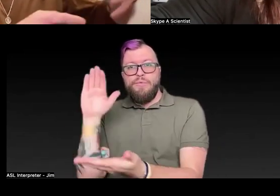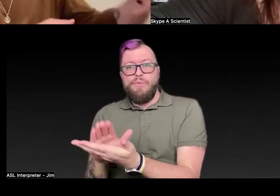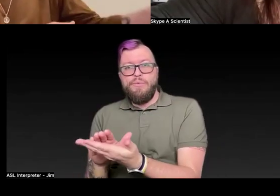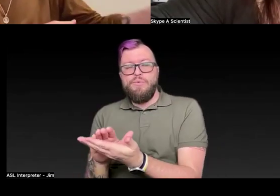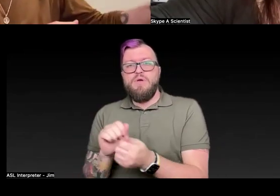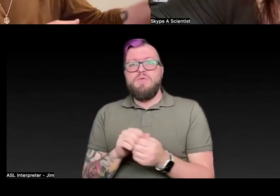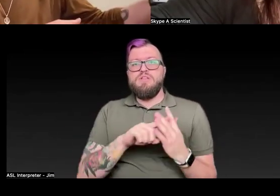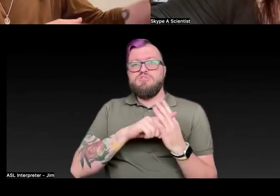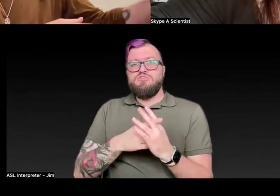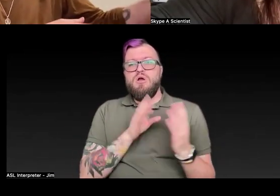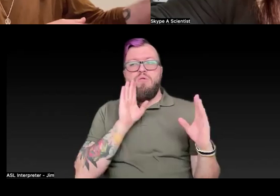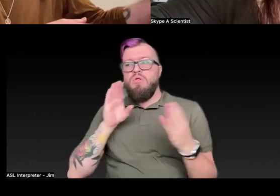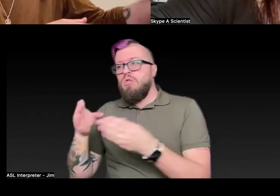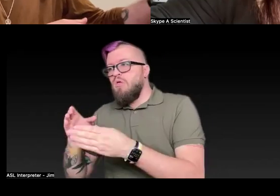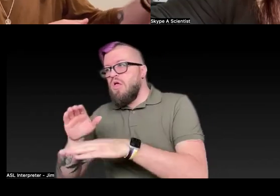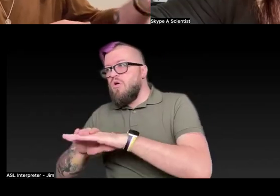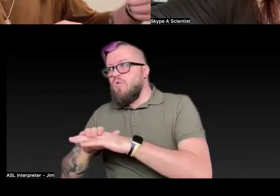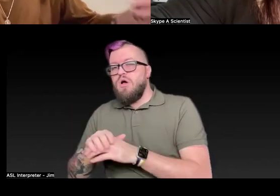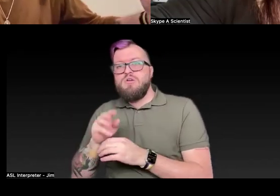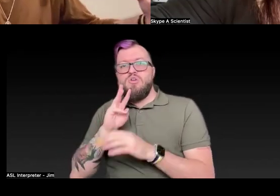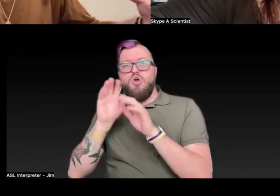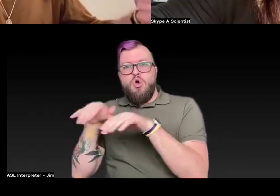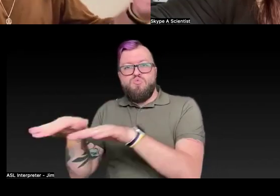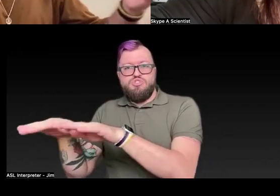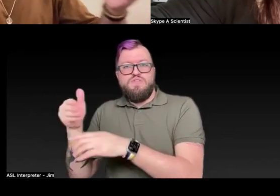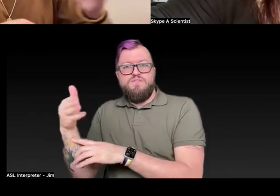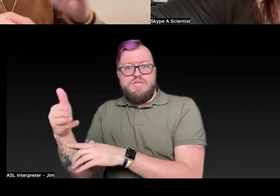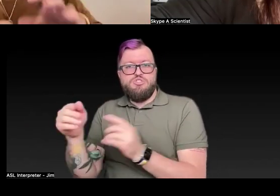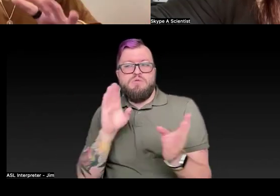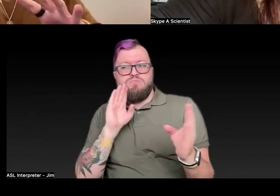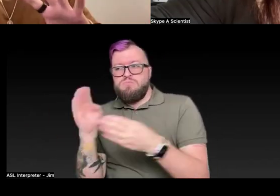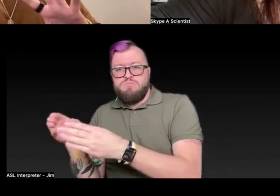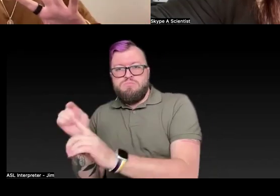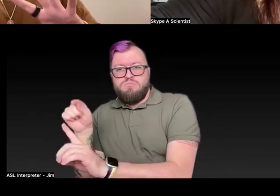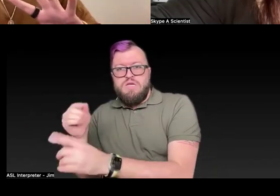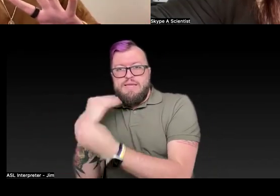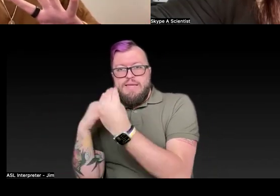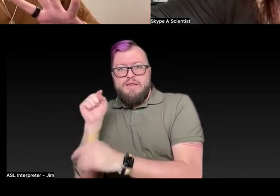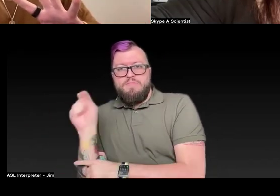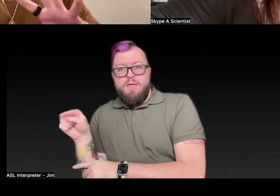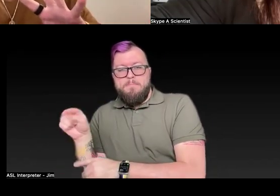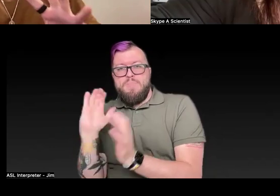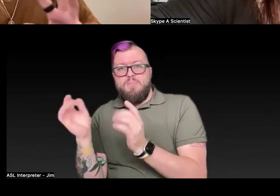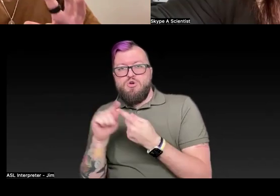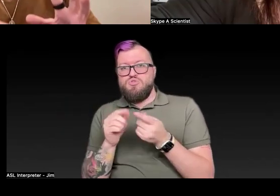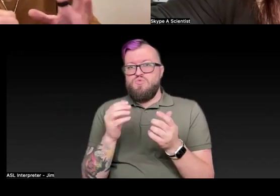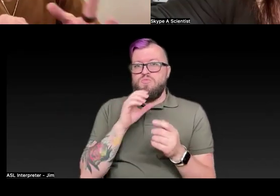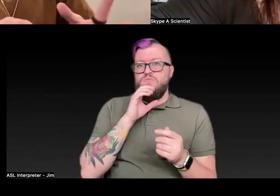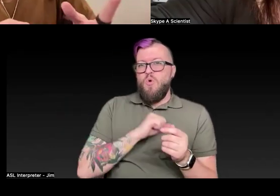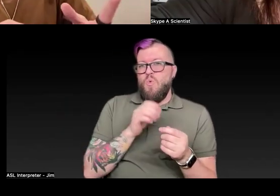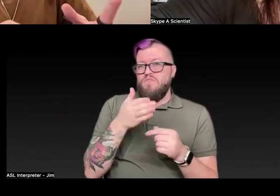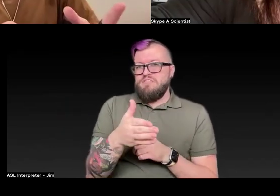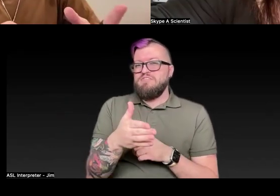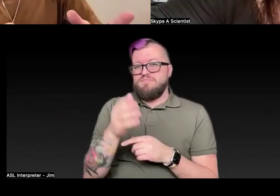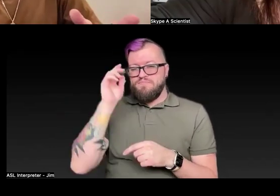doing a lot more fishing of fish from the ocean, and eating them. And there's this is a big enough